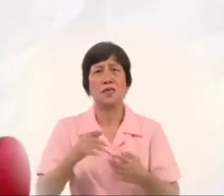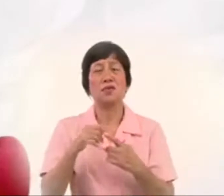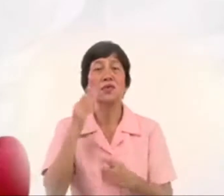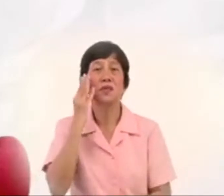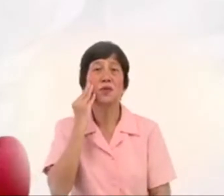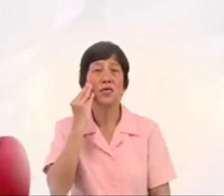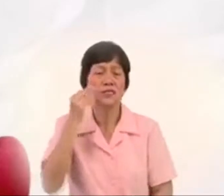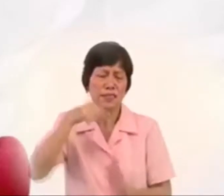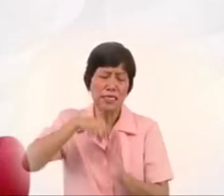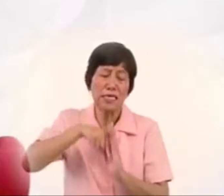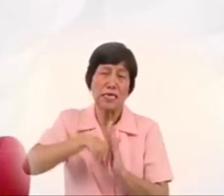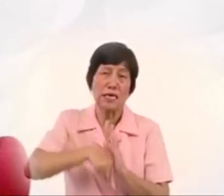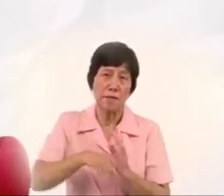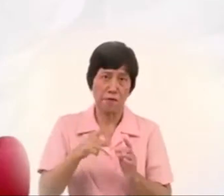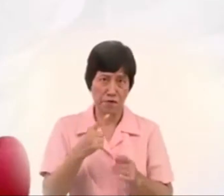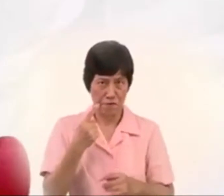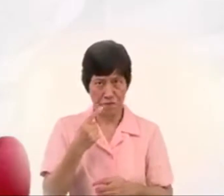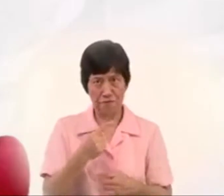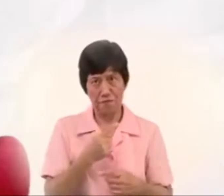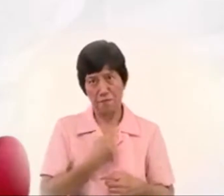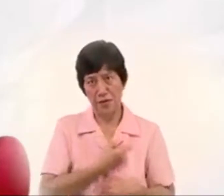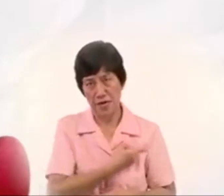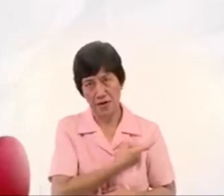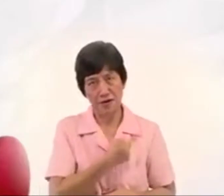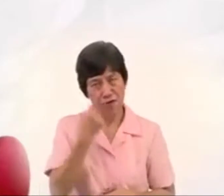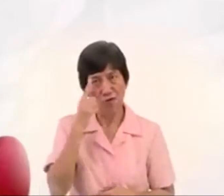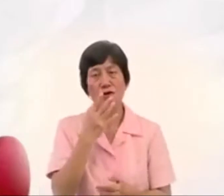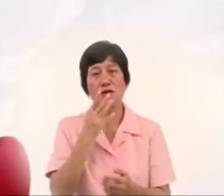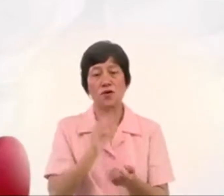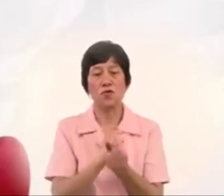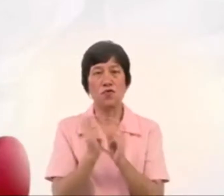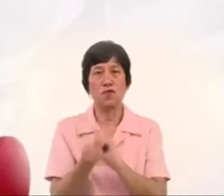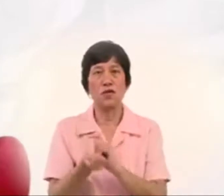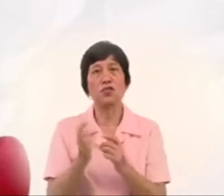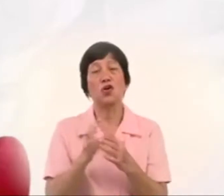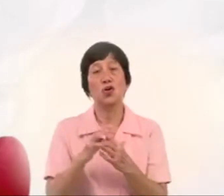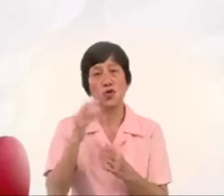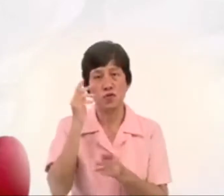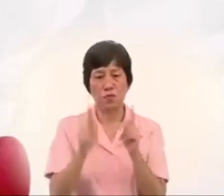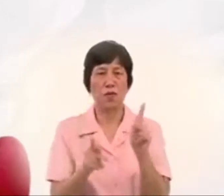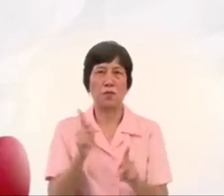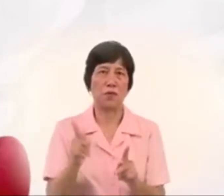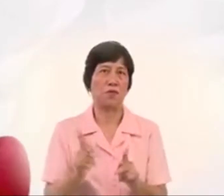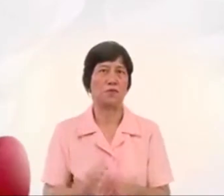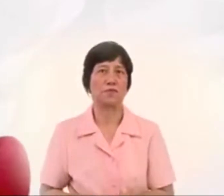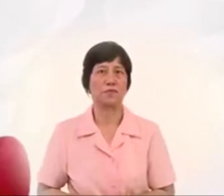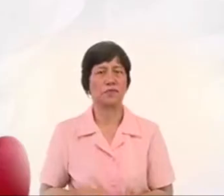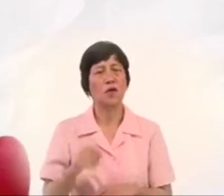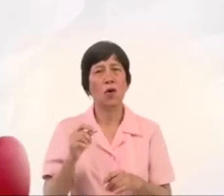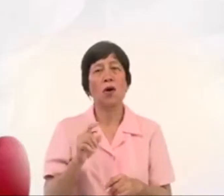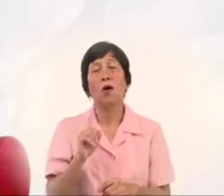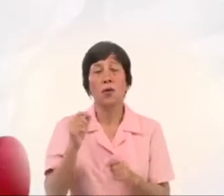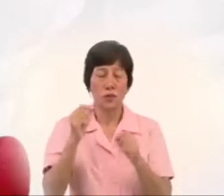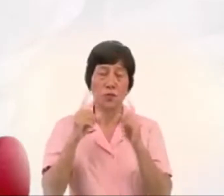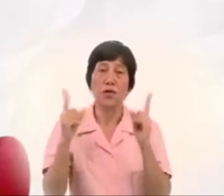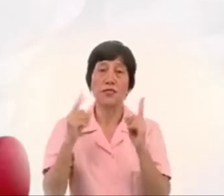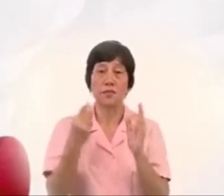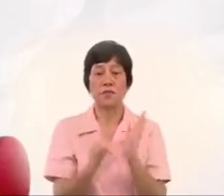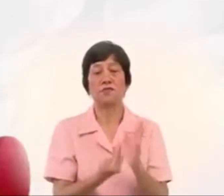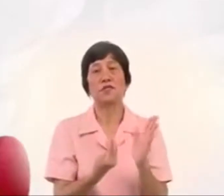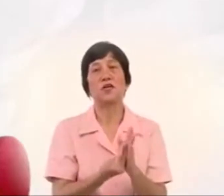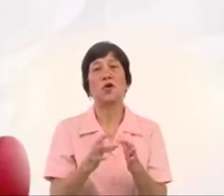for the sake of the conversion of his people. Oh, what a surprising manifestation of faith on